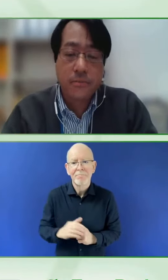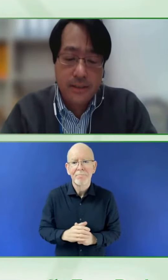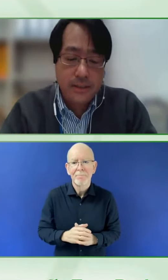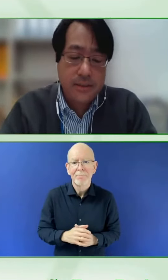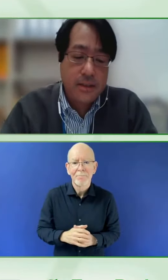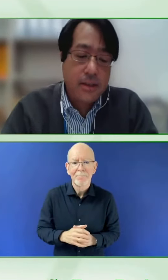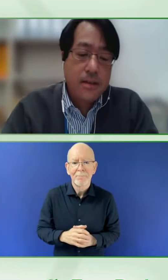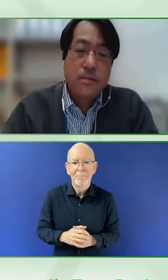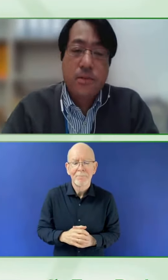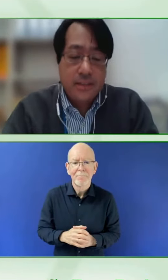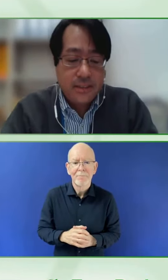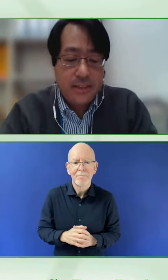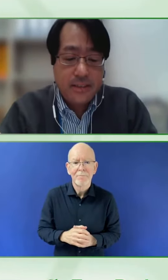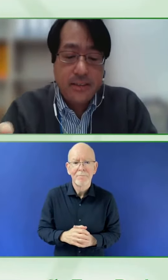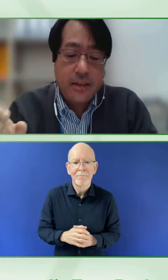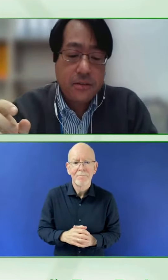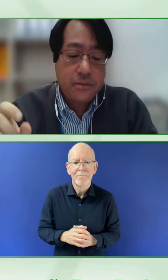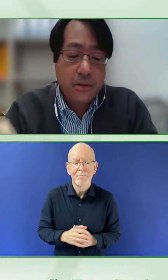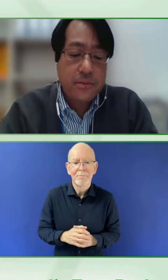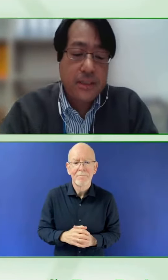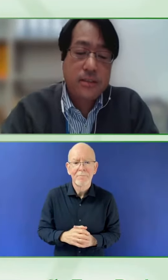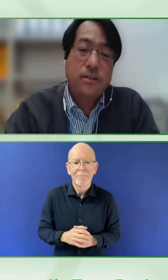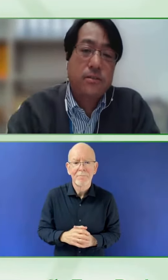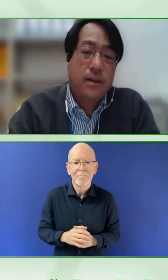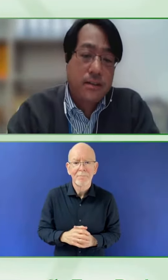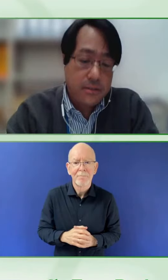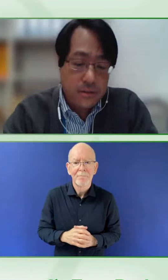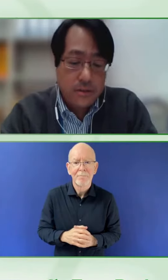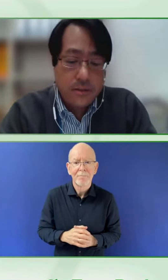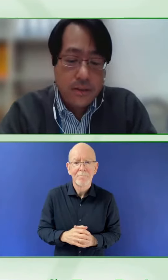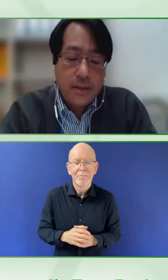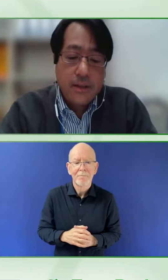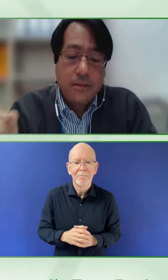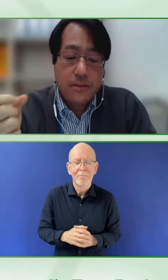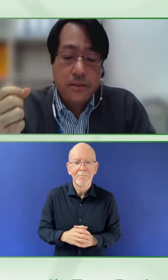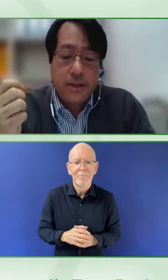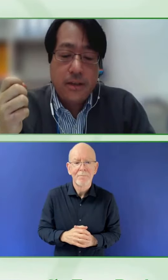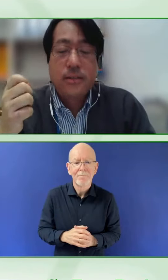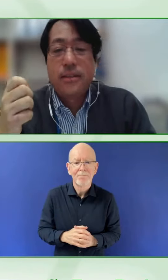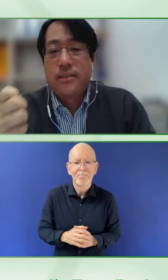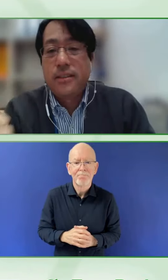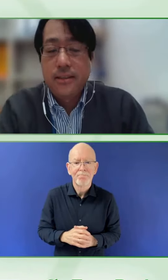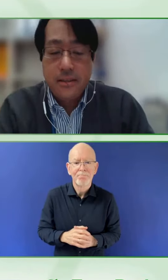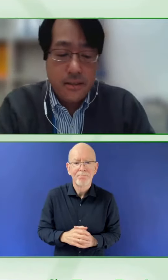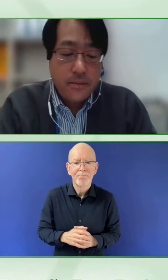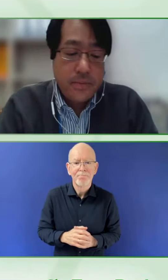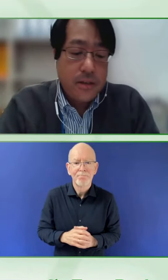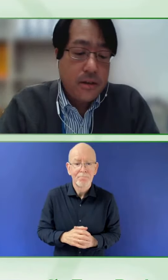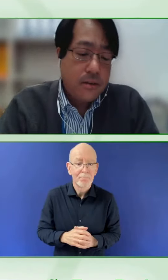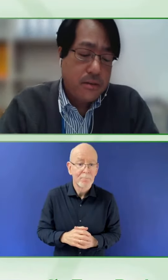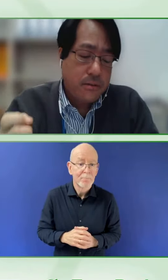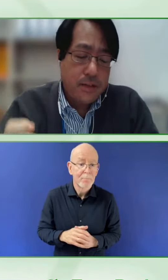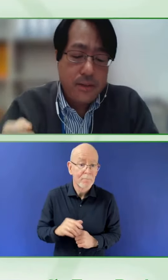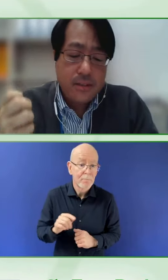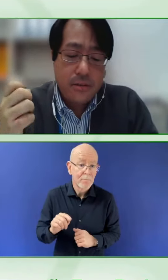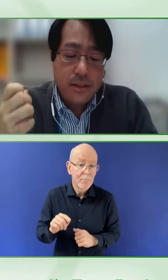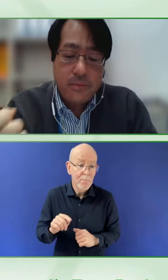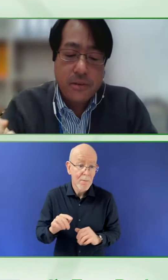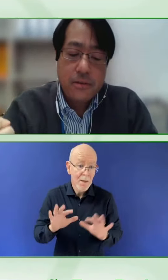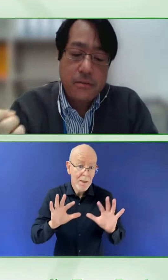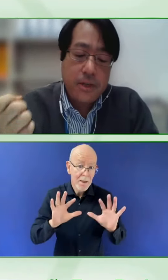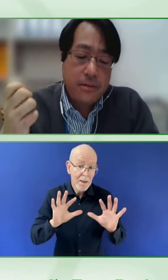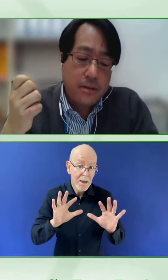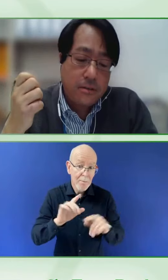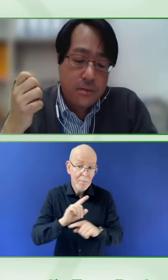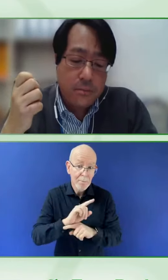about 2 minutes. Please check it out from this QR code if you are interested in it. When we saw